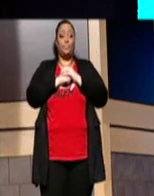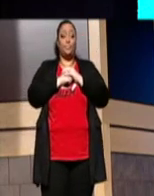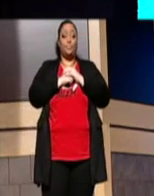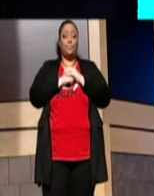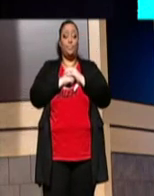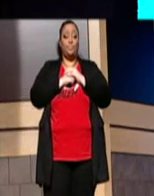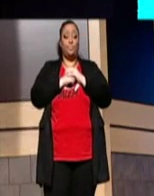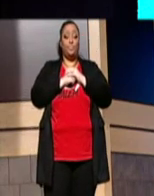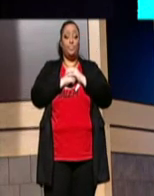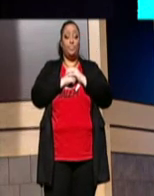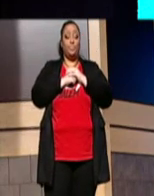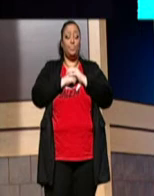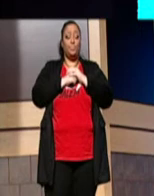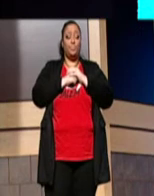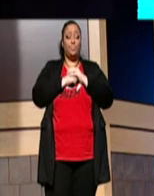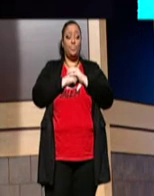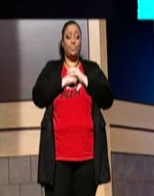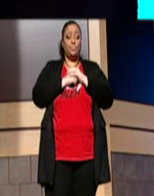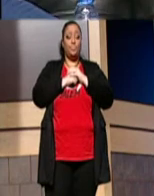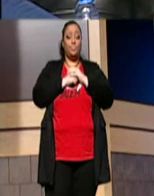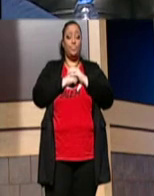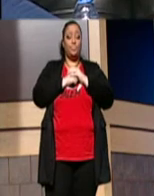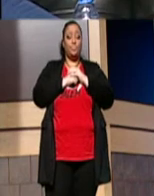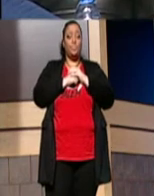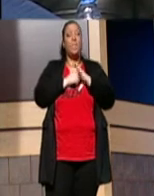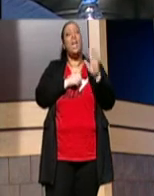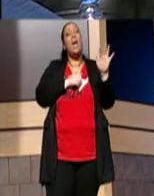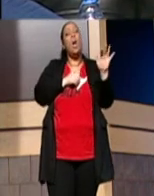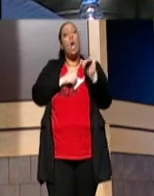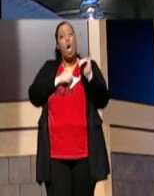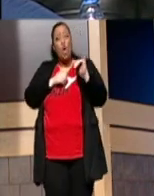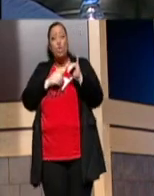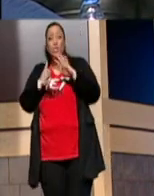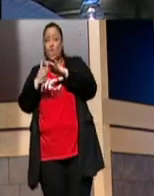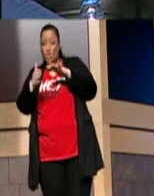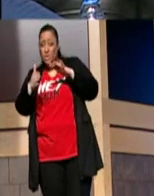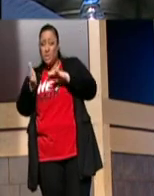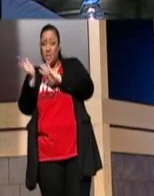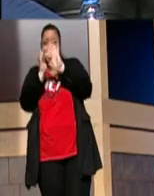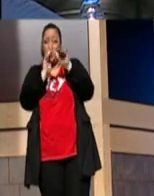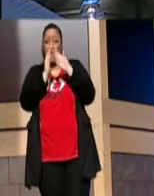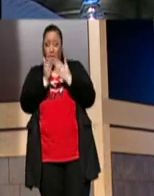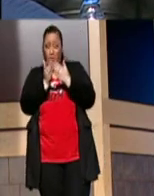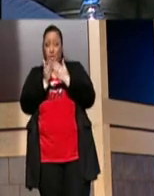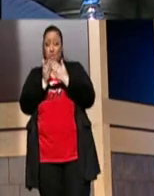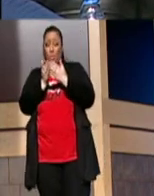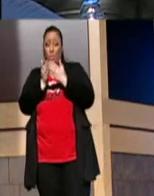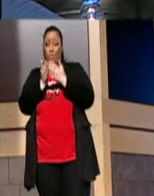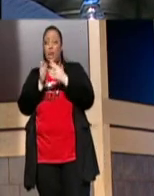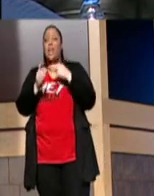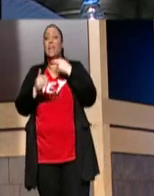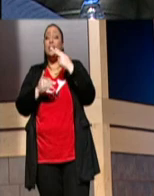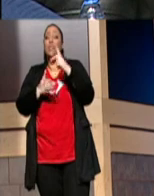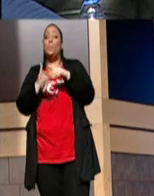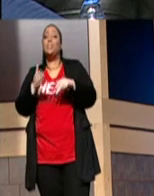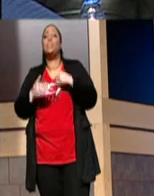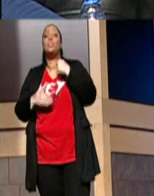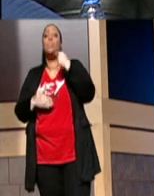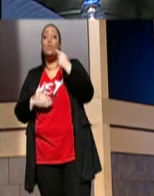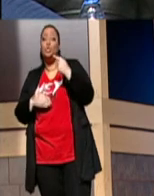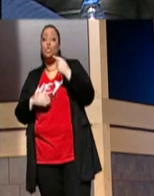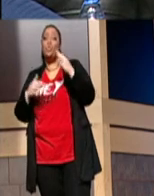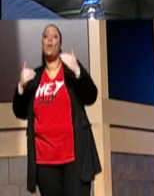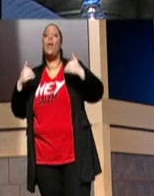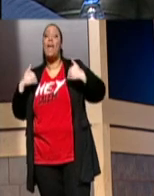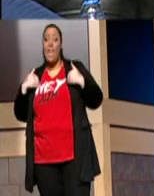also get in this Word of God and see what it says about you